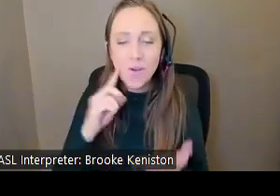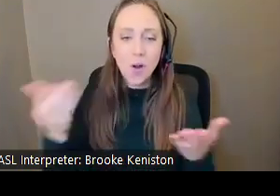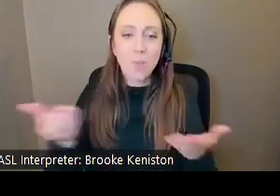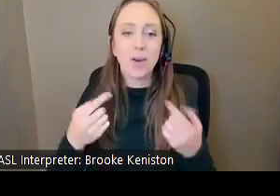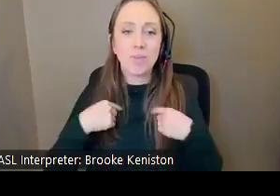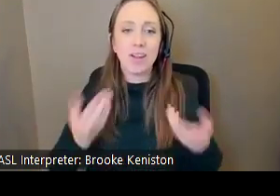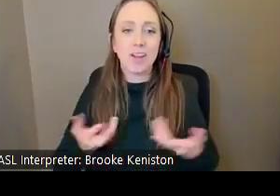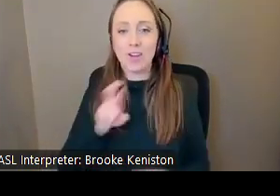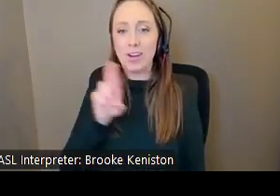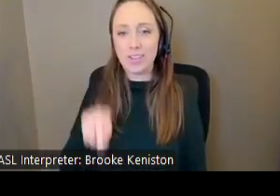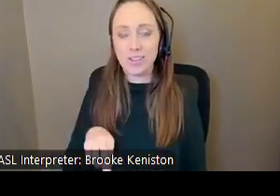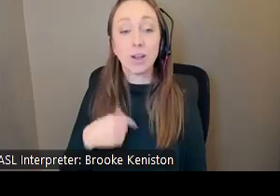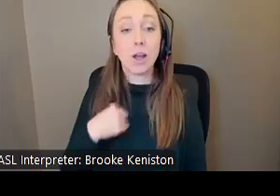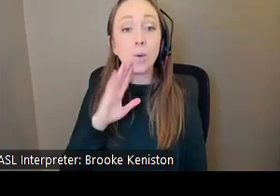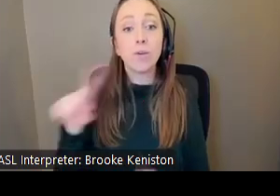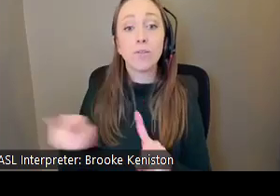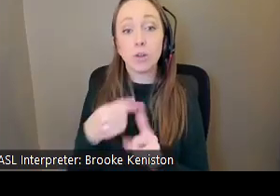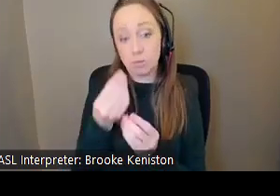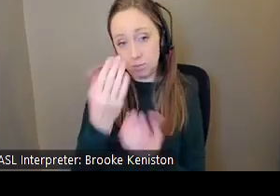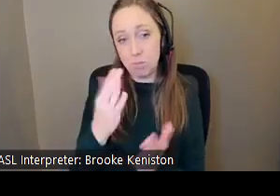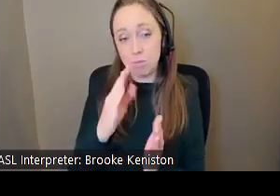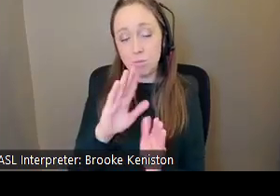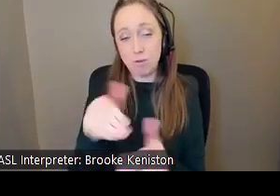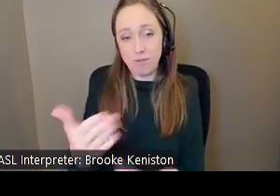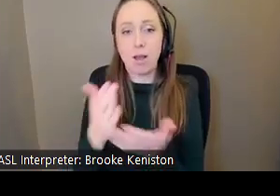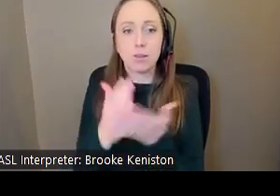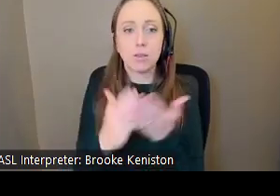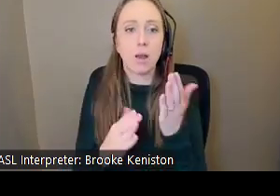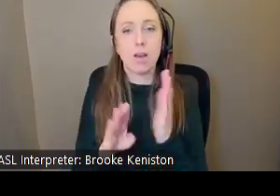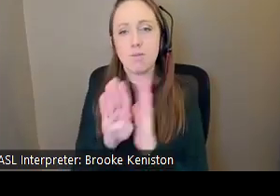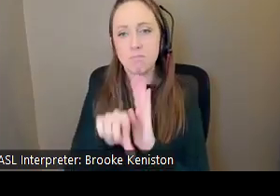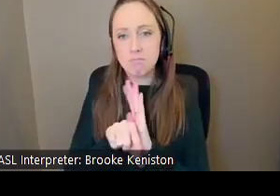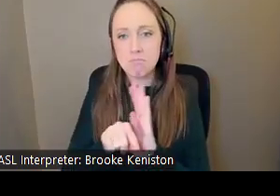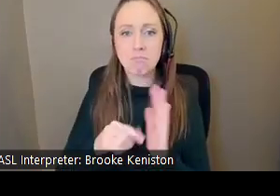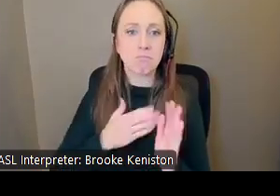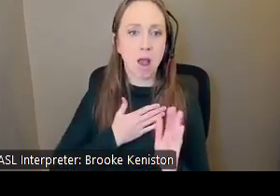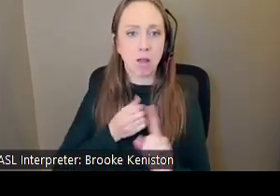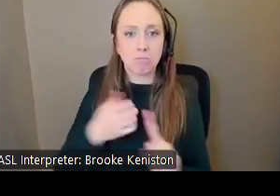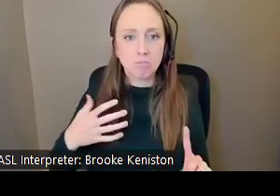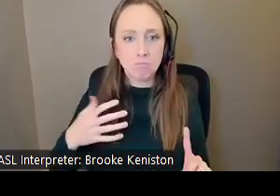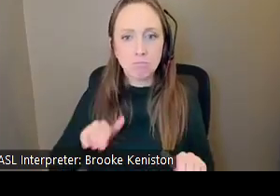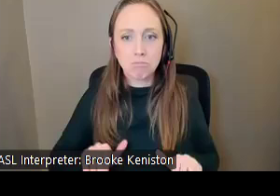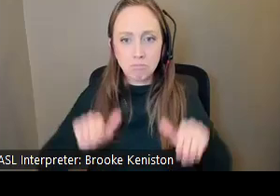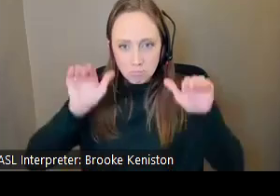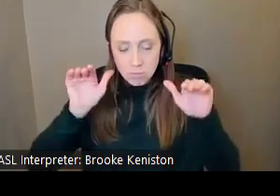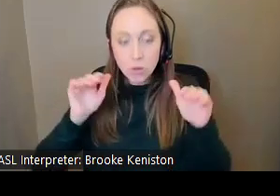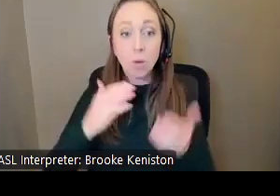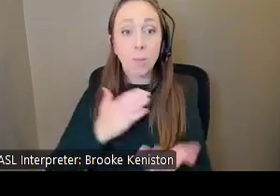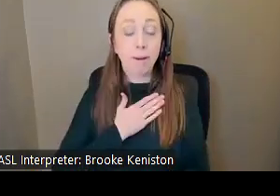come from as we kind of look into the talk and what we want to do today. Most of my clinical work is